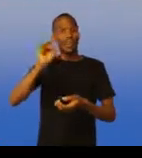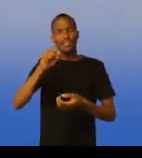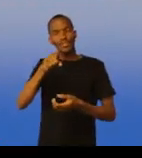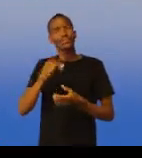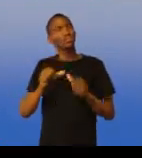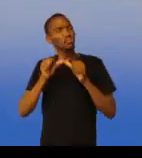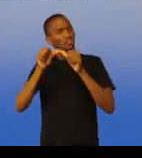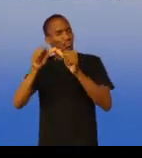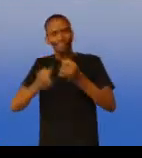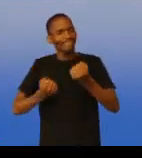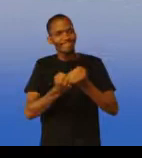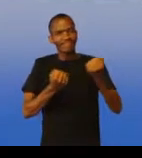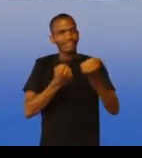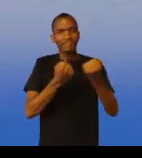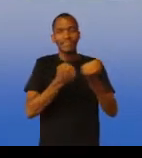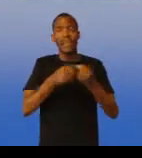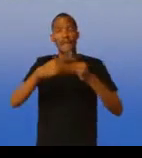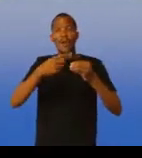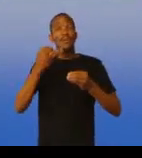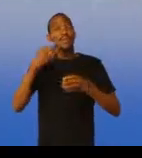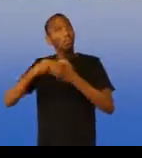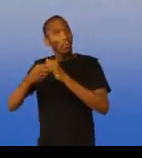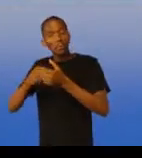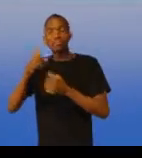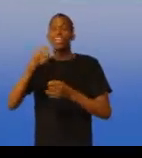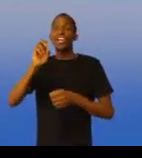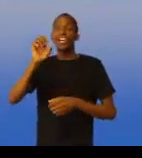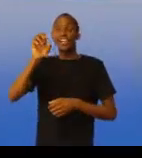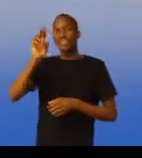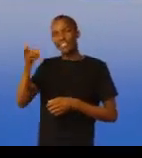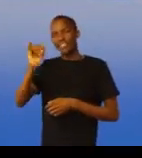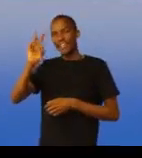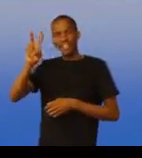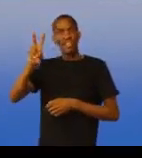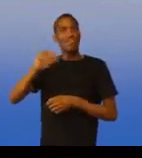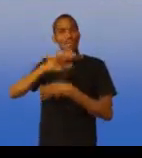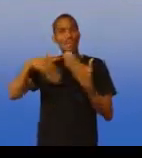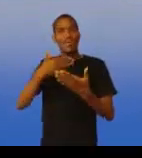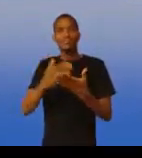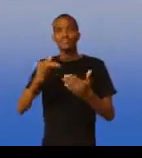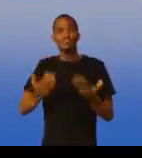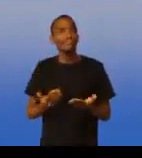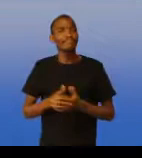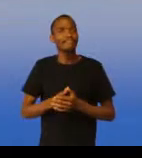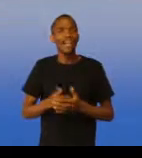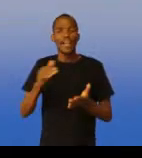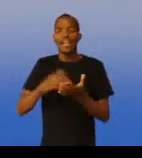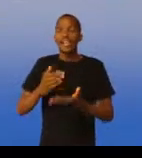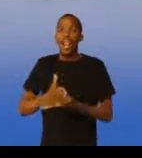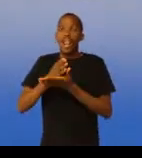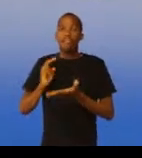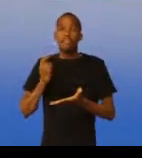technical support in addressing HIV in this country, and the USG government, PEPFAR, was able to come forward and also help